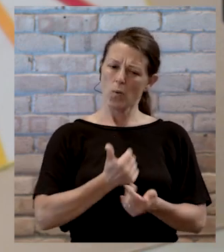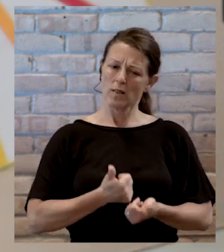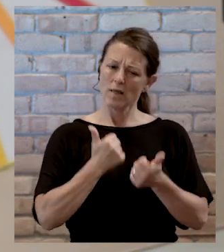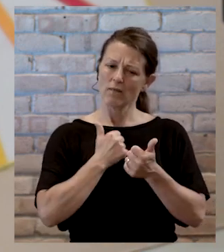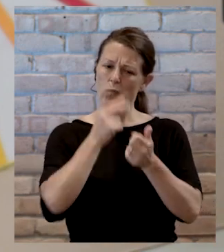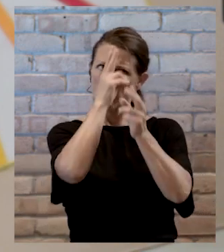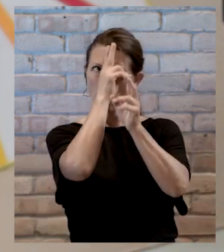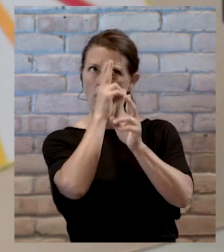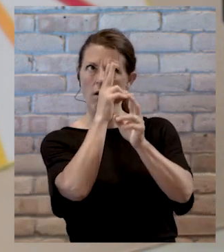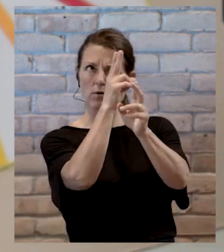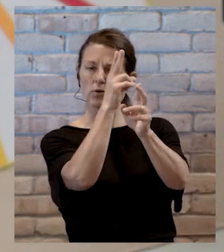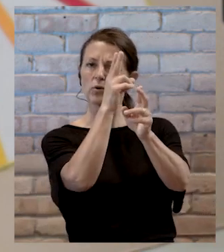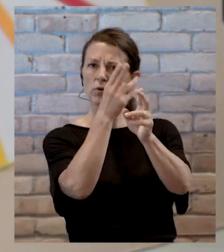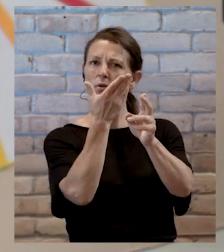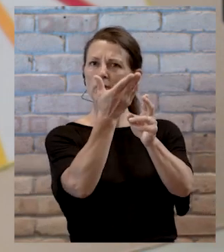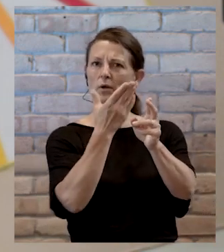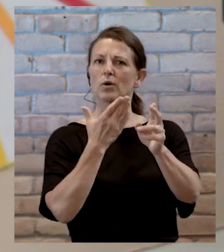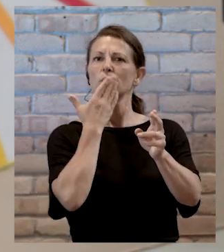Good Shepherd,